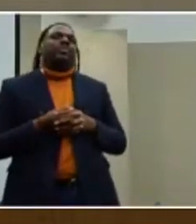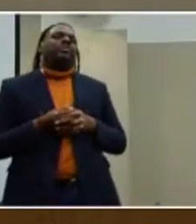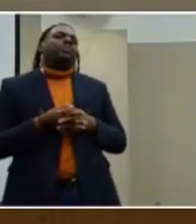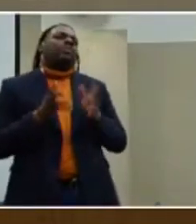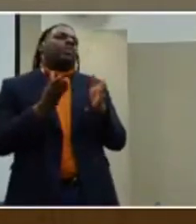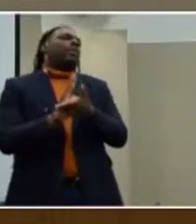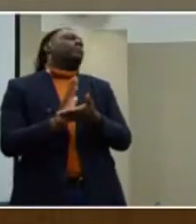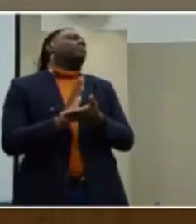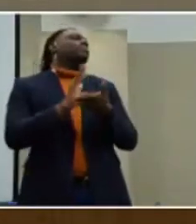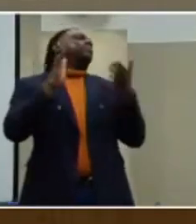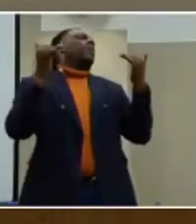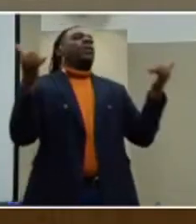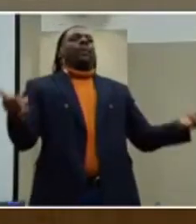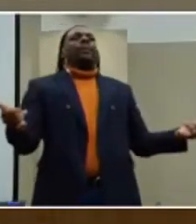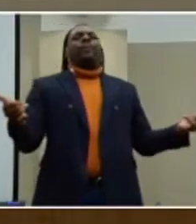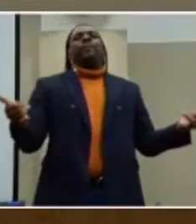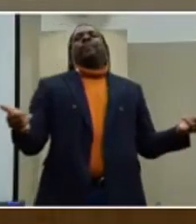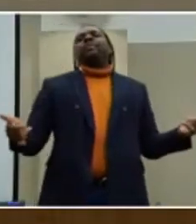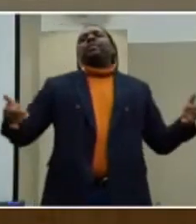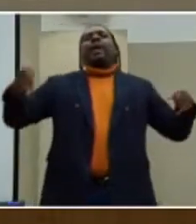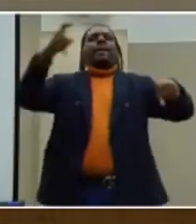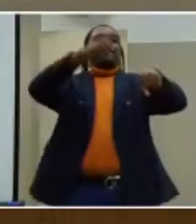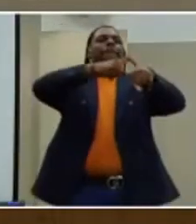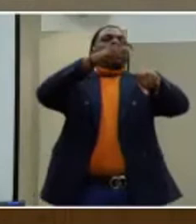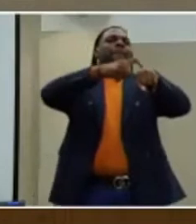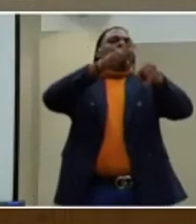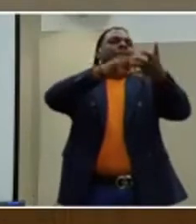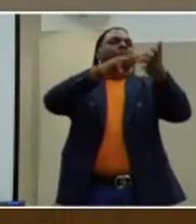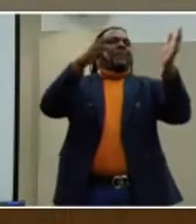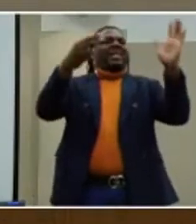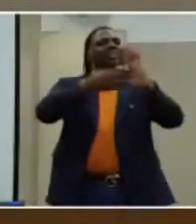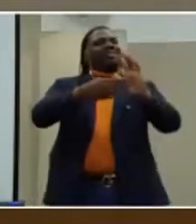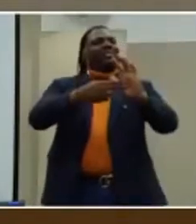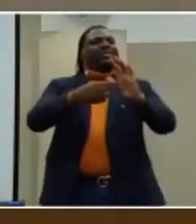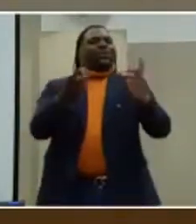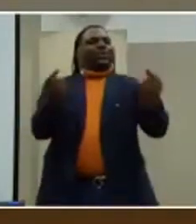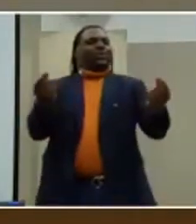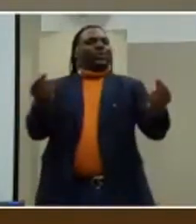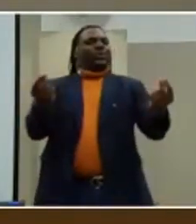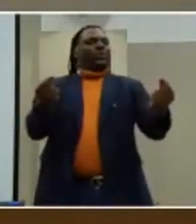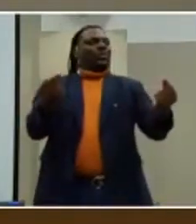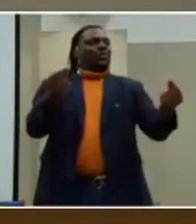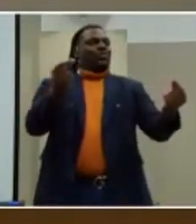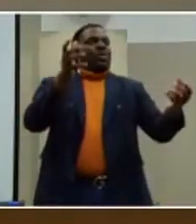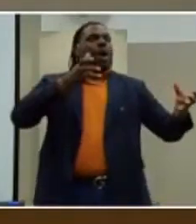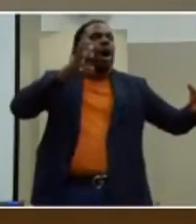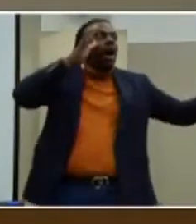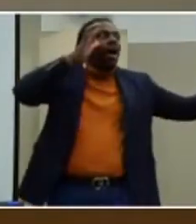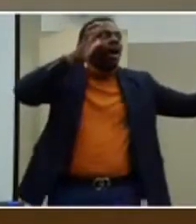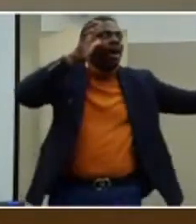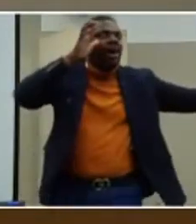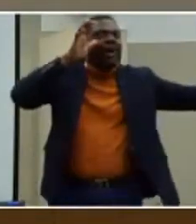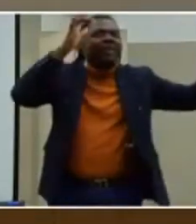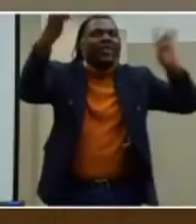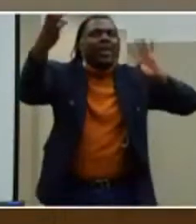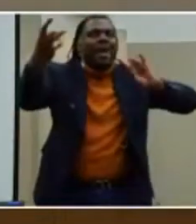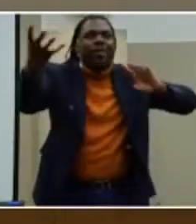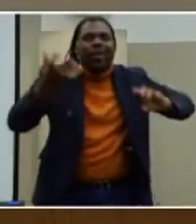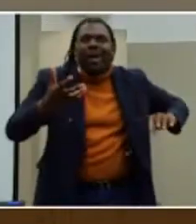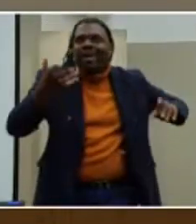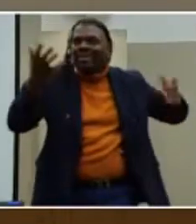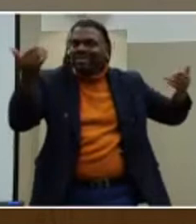All right, now it's time to turn to our main event. We want to hear from you, and I think I'm going to